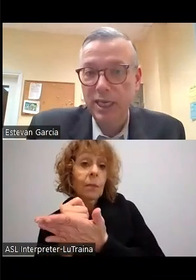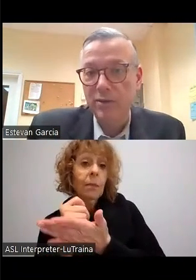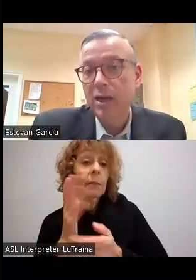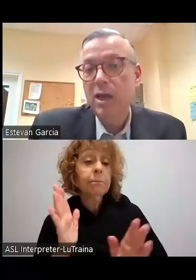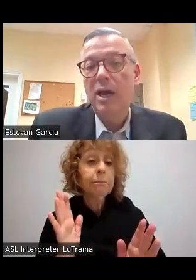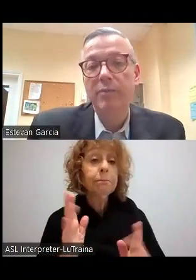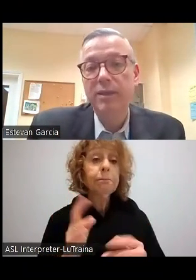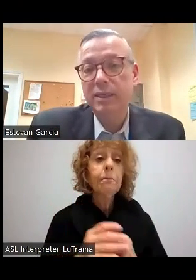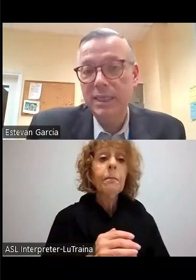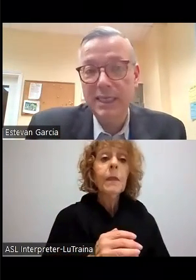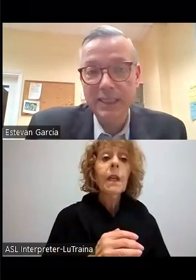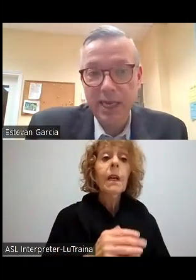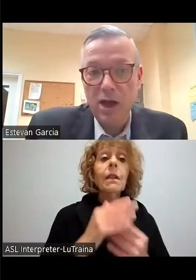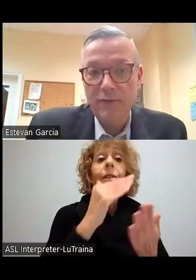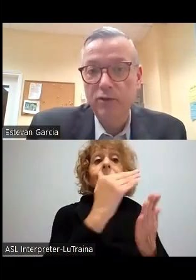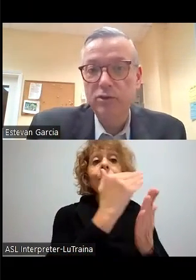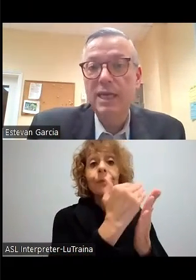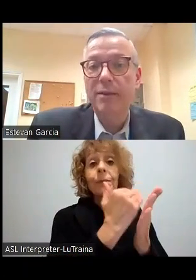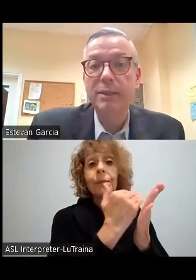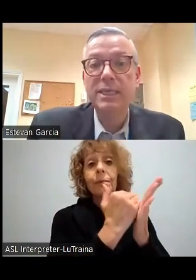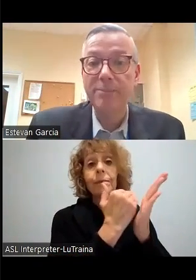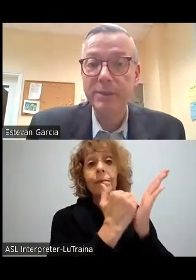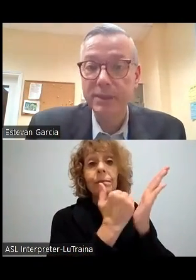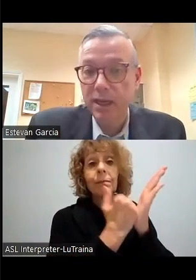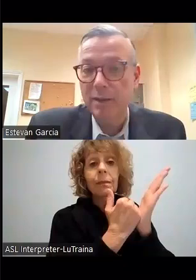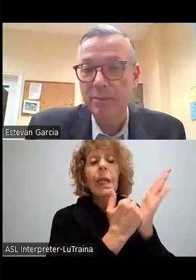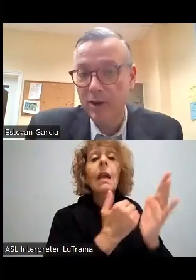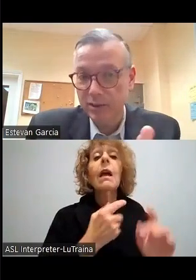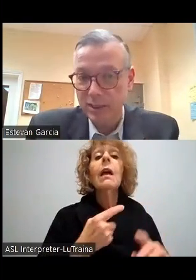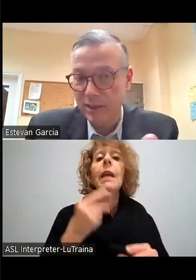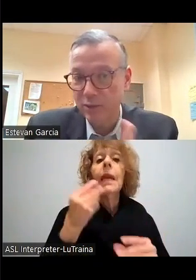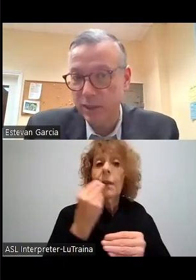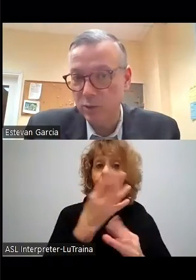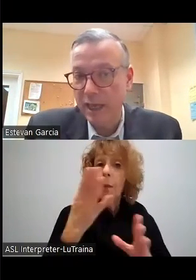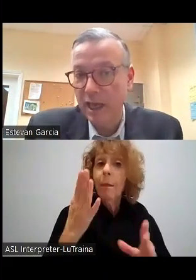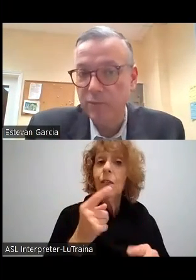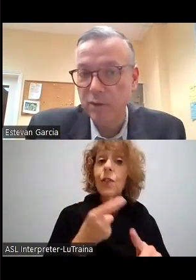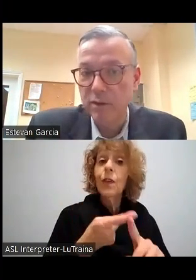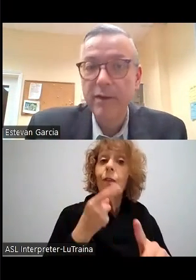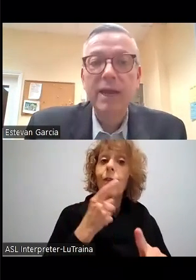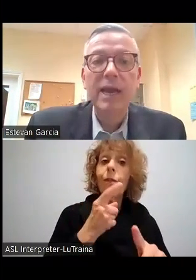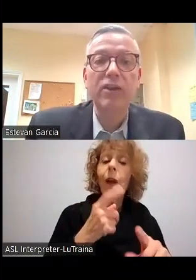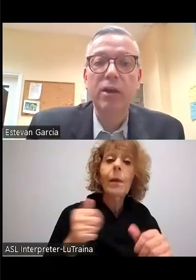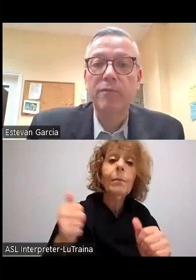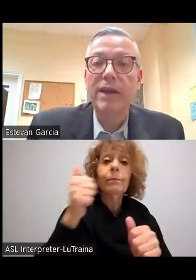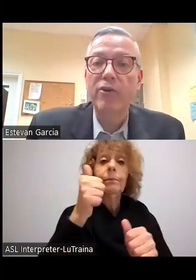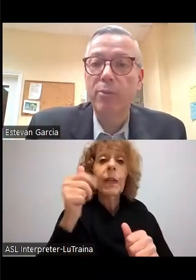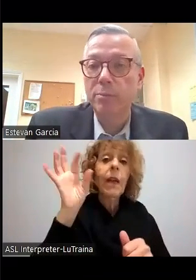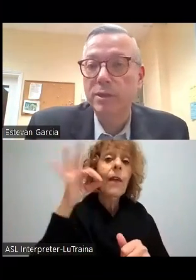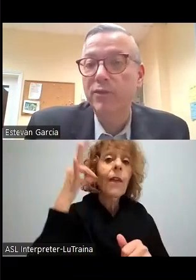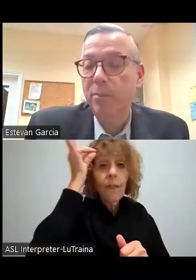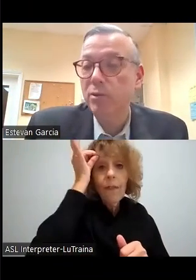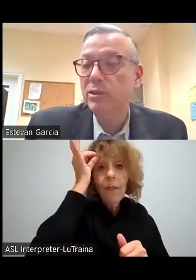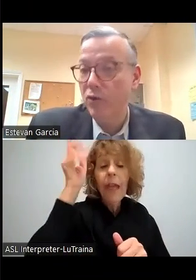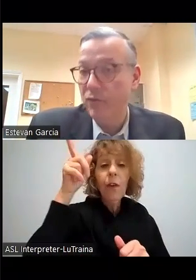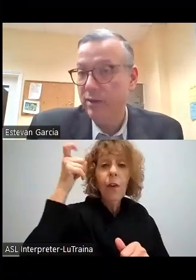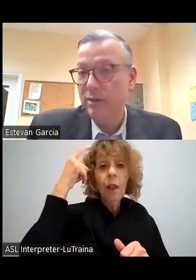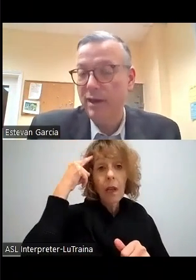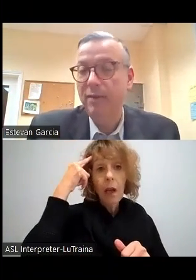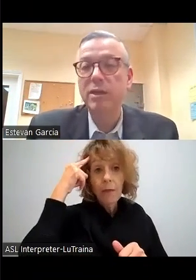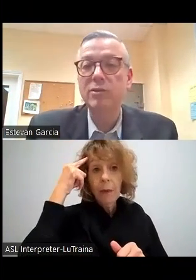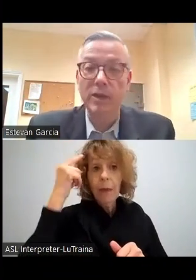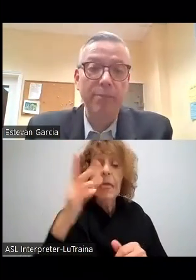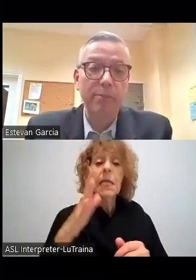information here that the CDC offers, tips. This one is really helpful. Healthcare provider appointments for